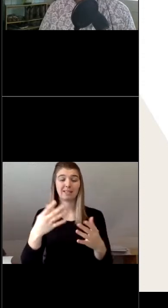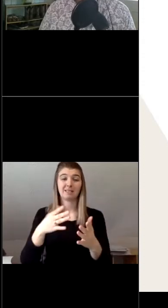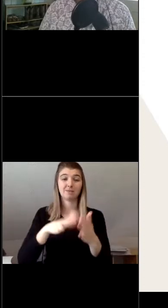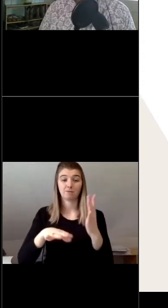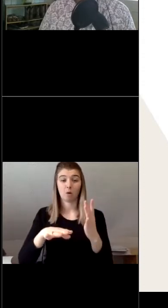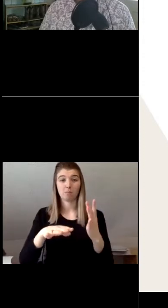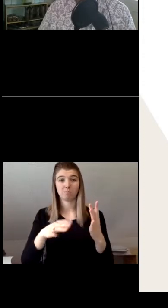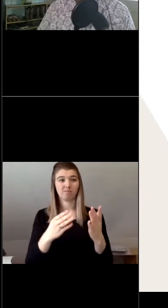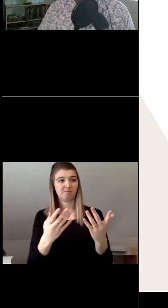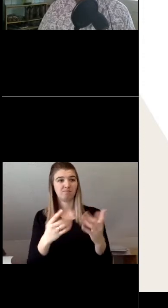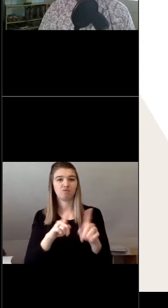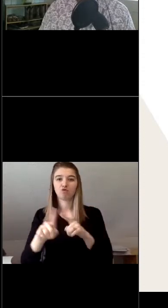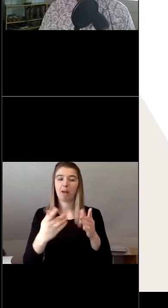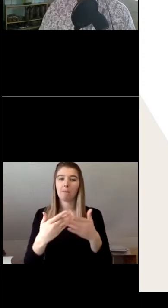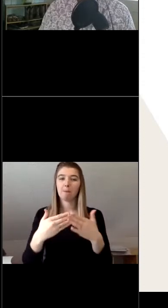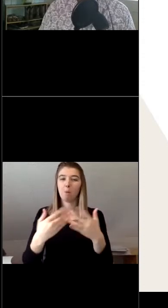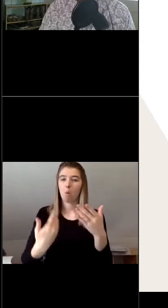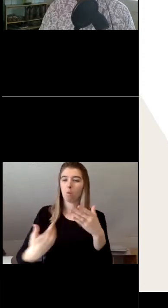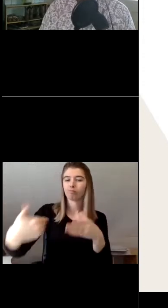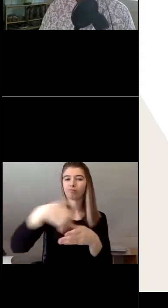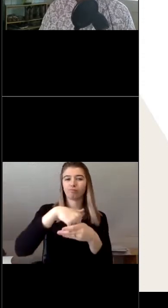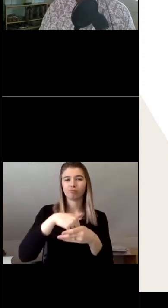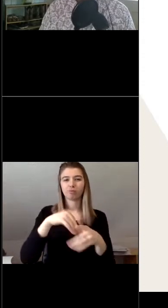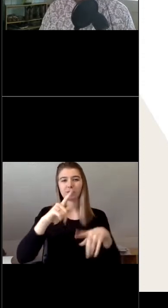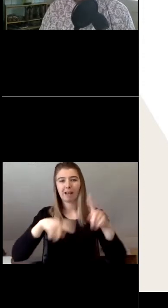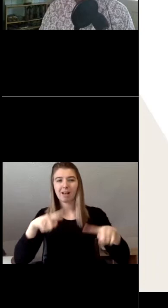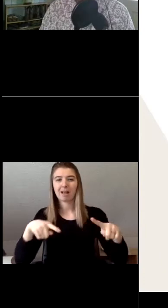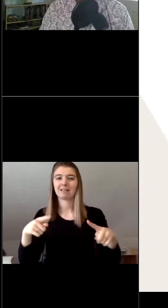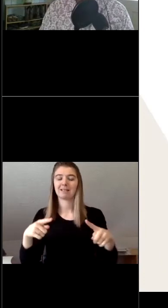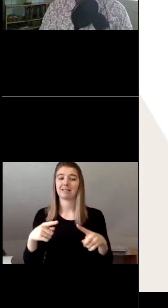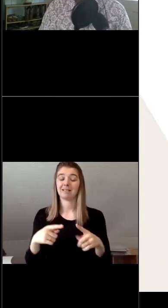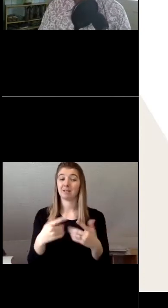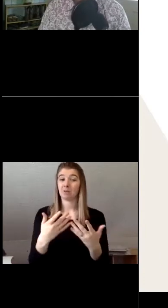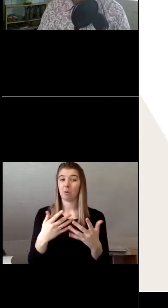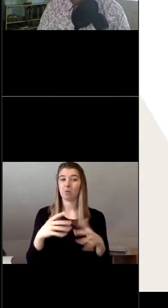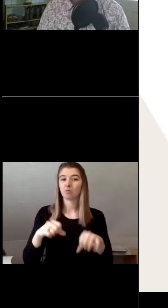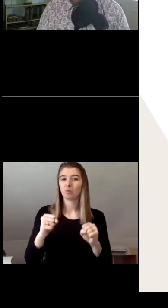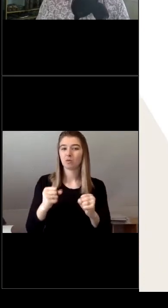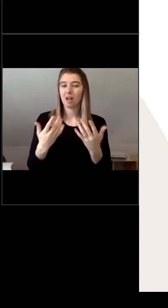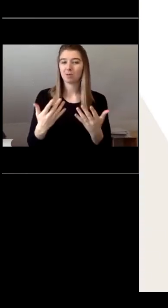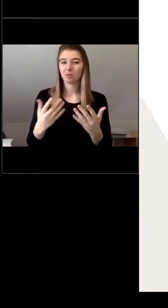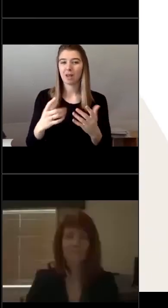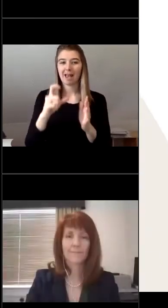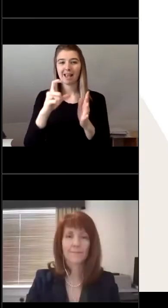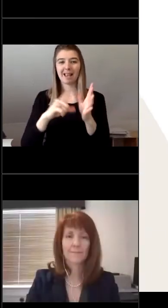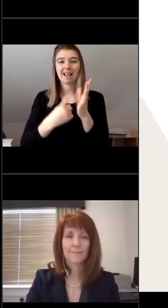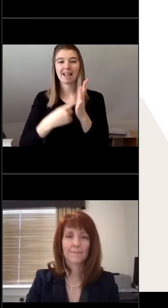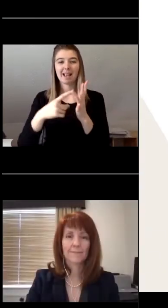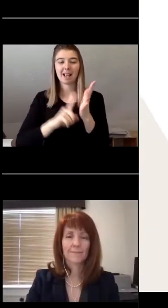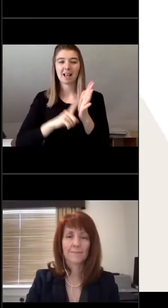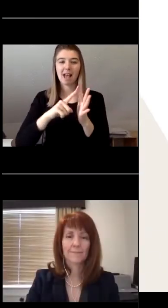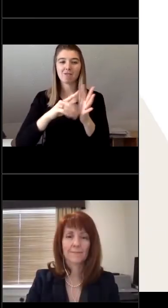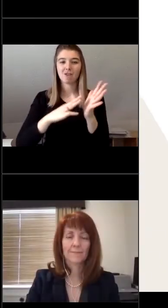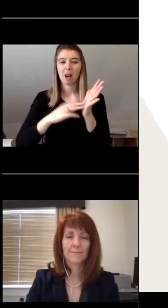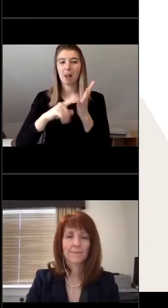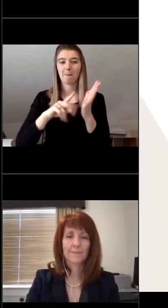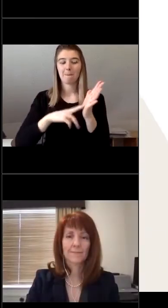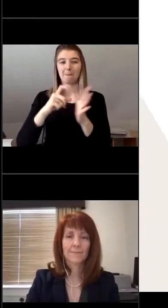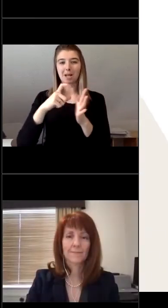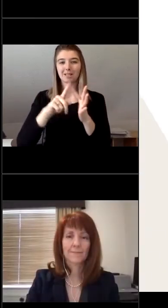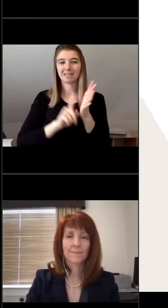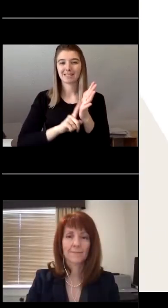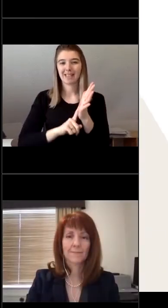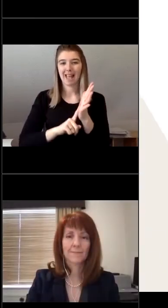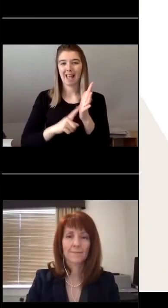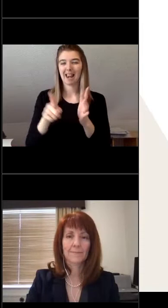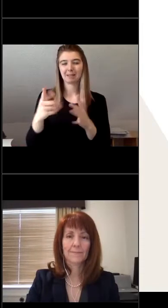funding agency. And to pick us up with that topic, delighted to have Carol Mandel with us. Now, Carol joined us last year for one of our